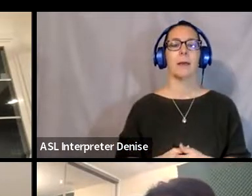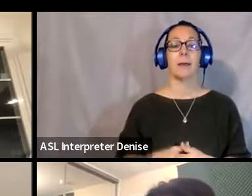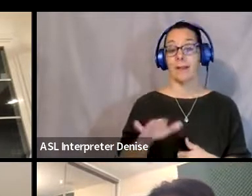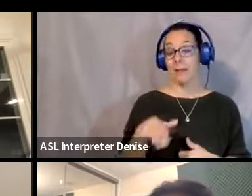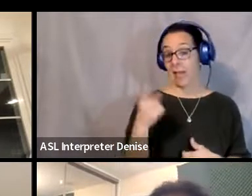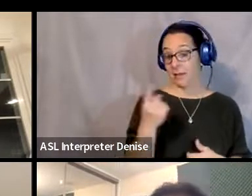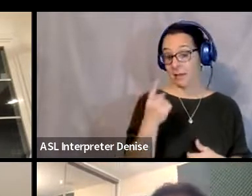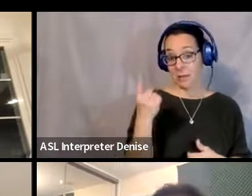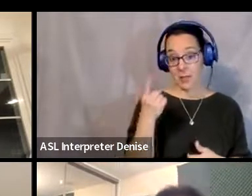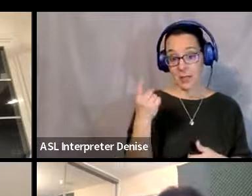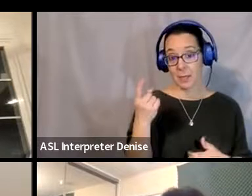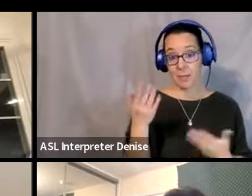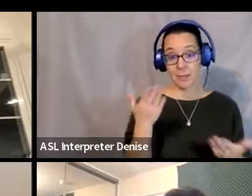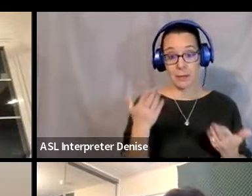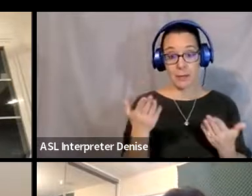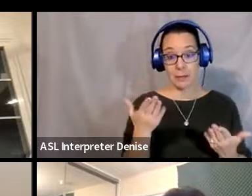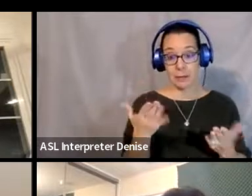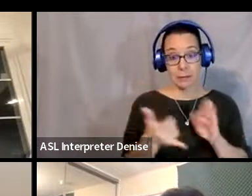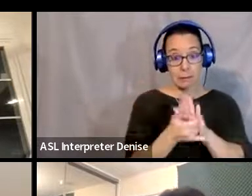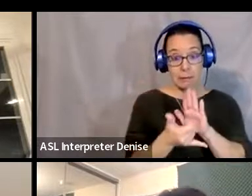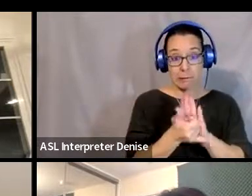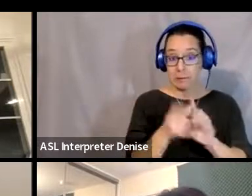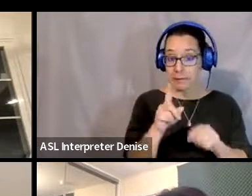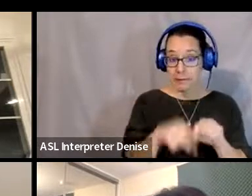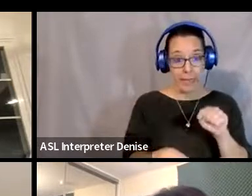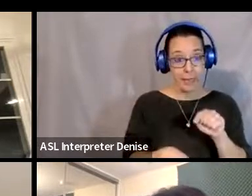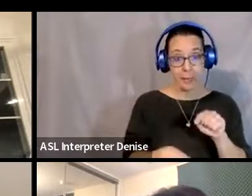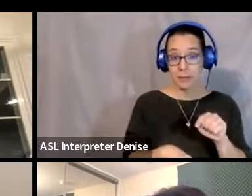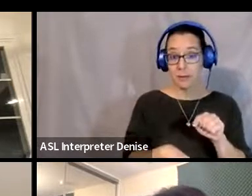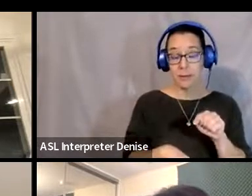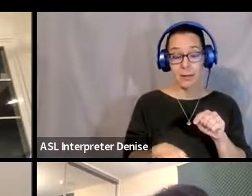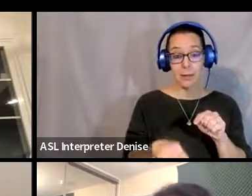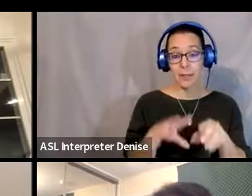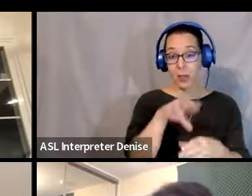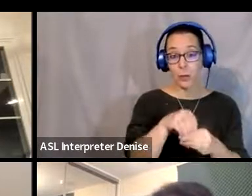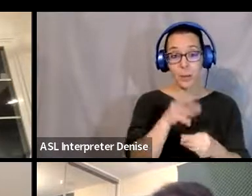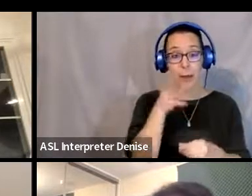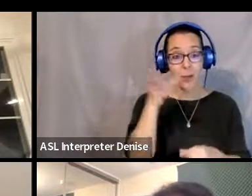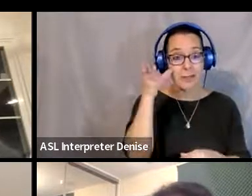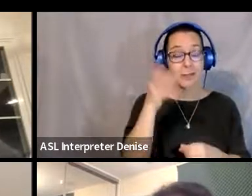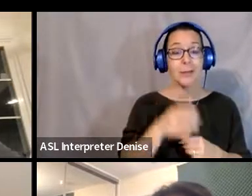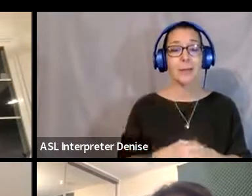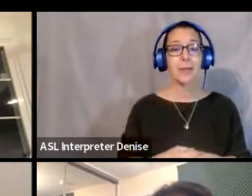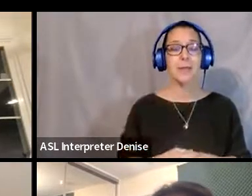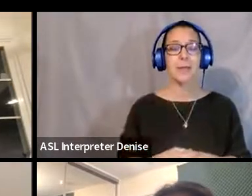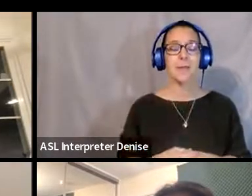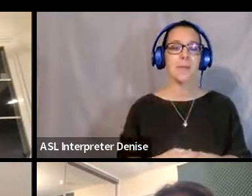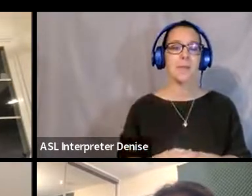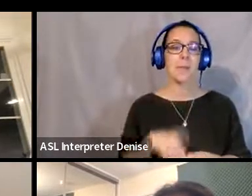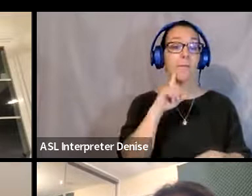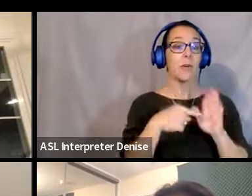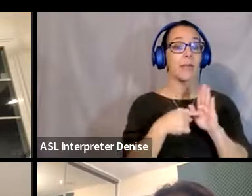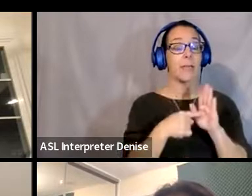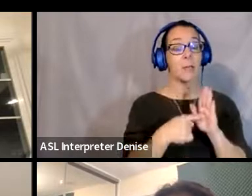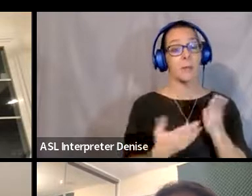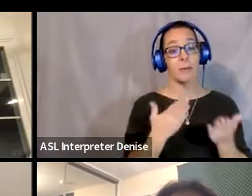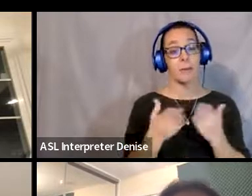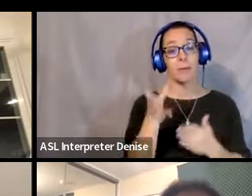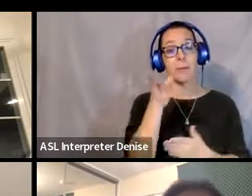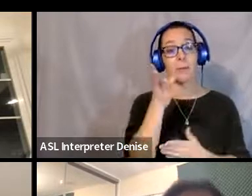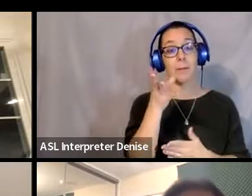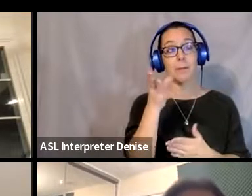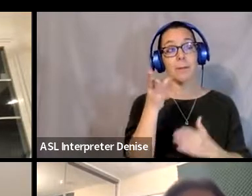something that's not doable or that can be done? For instance, I thought that, having the teachers have some